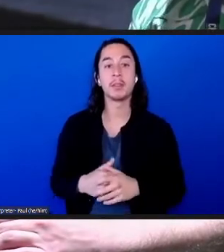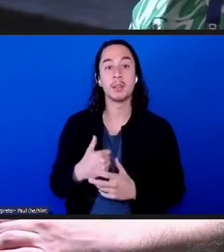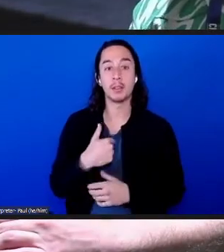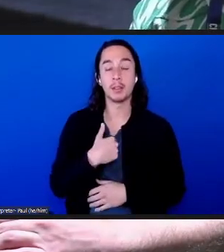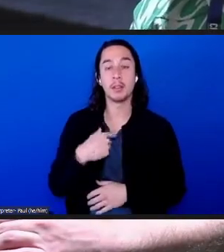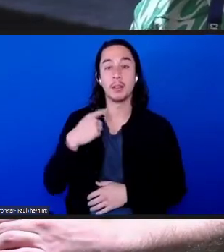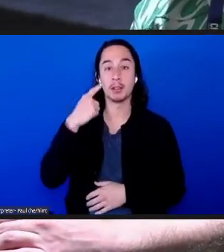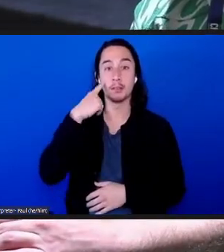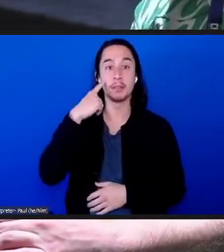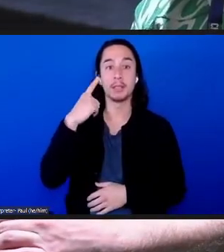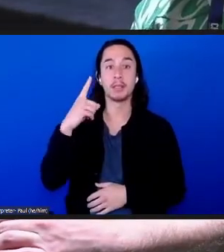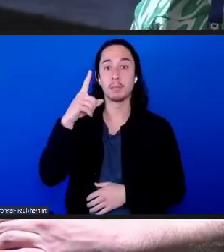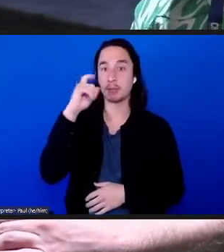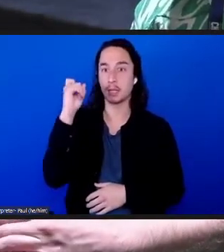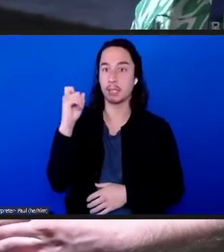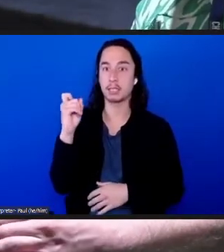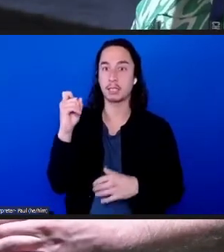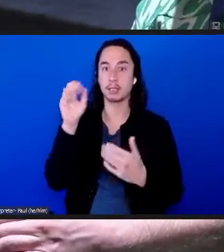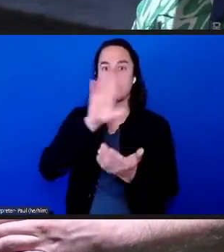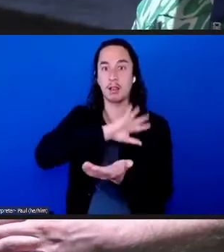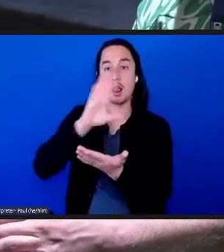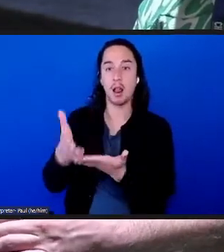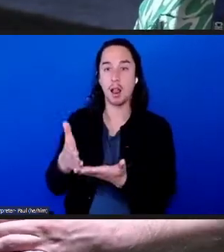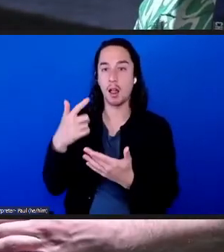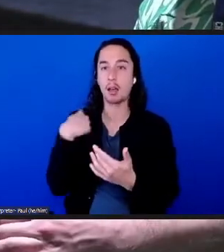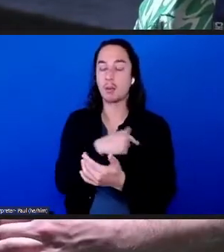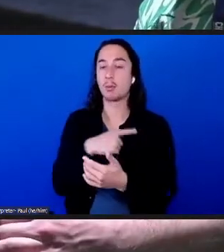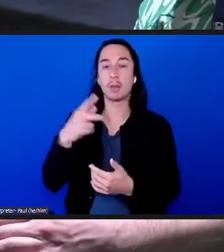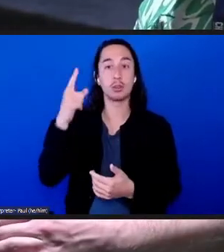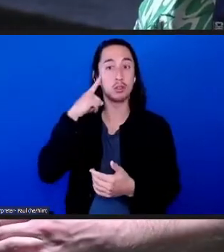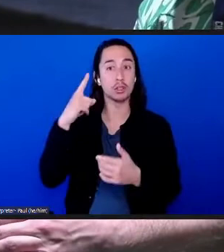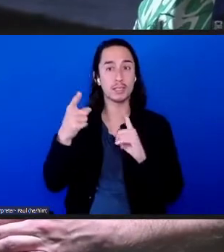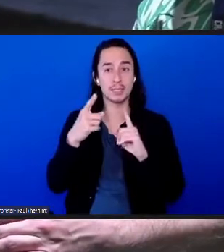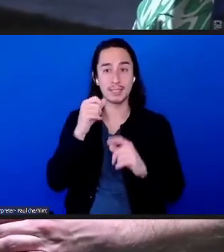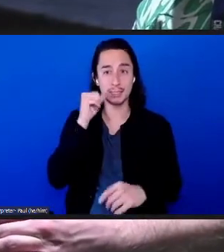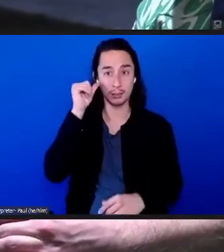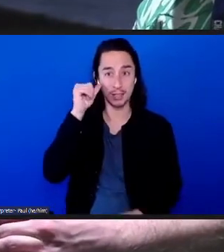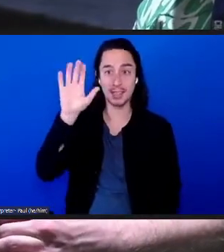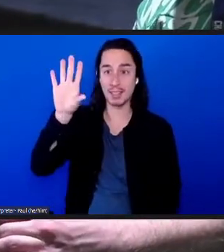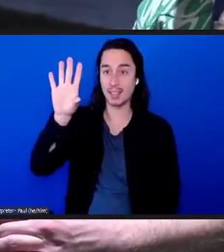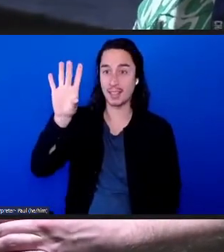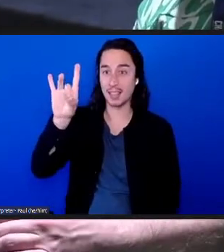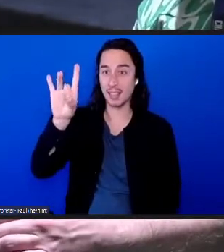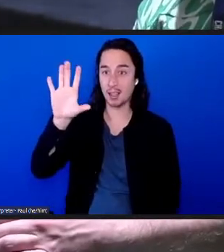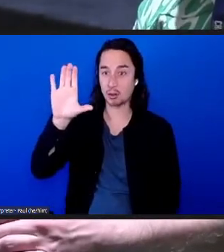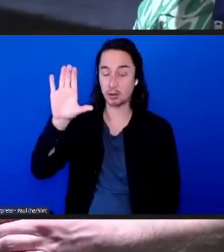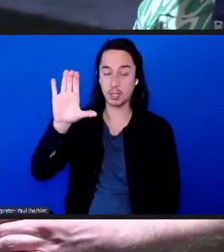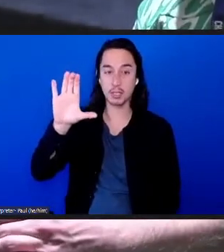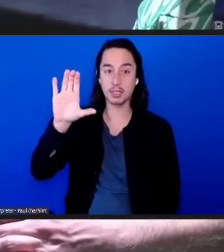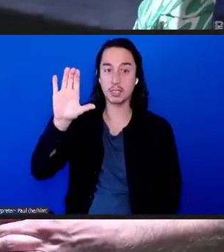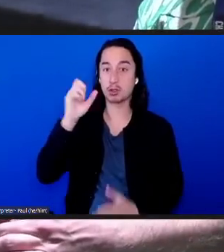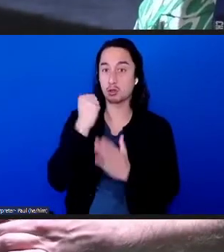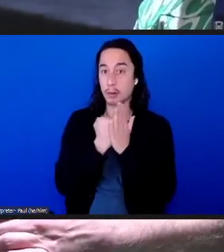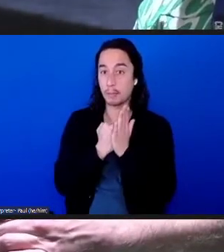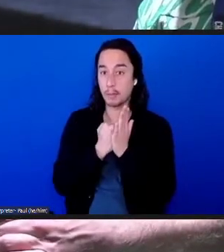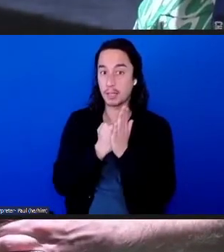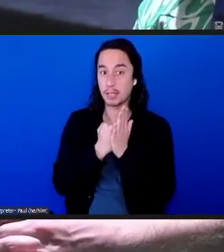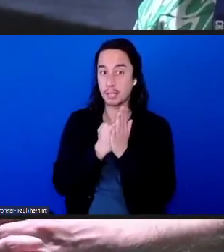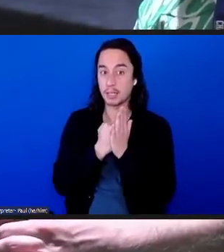it's volume, I mean, we heard an instance yesterday of 800 scripts. There is